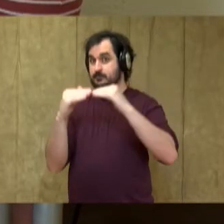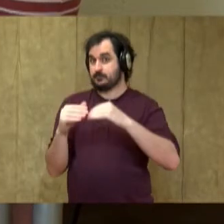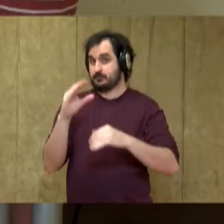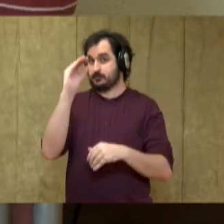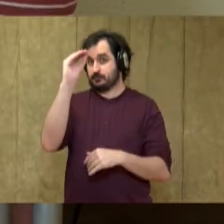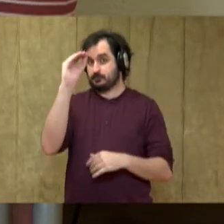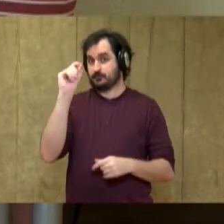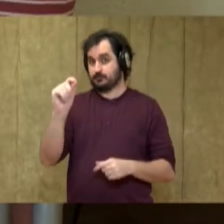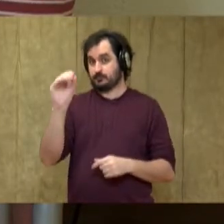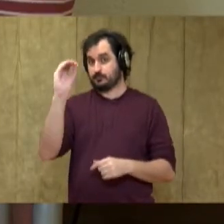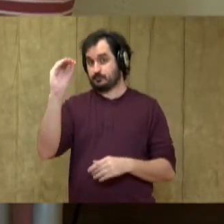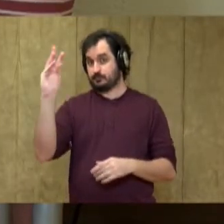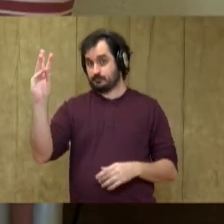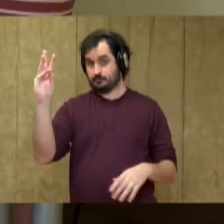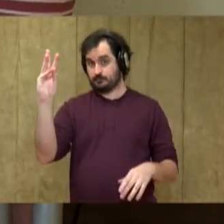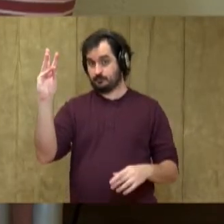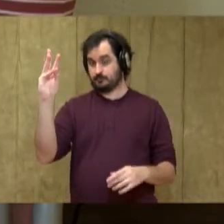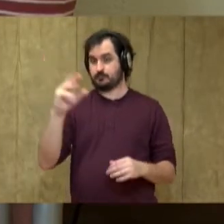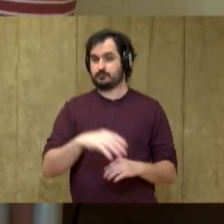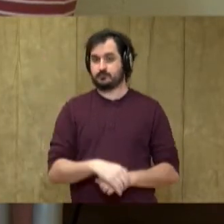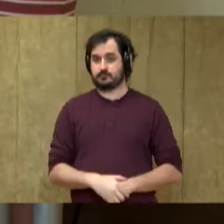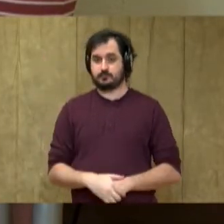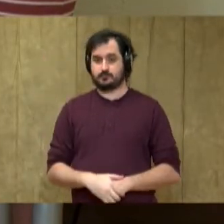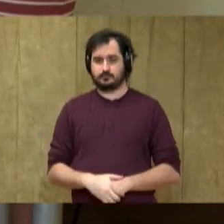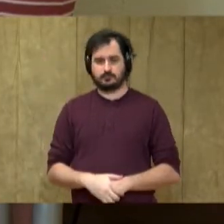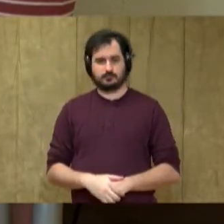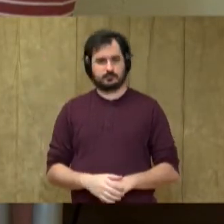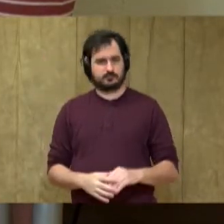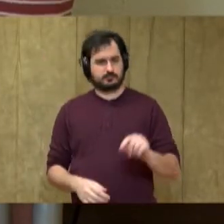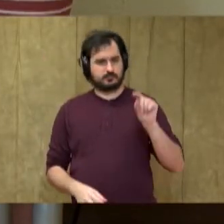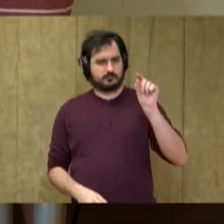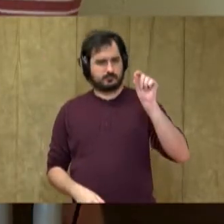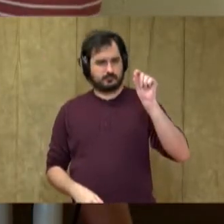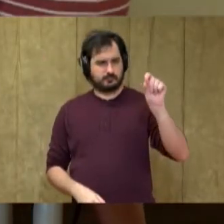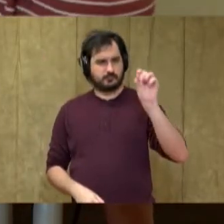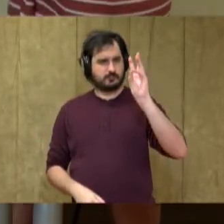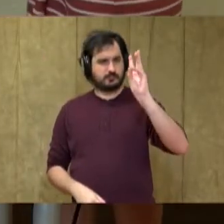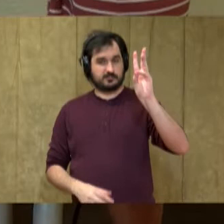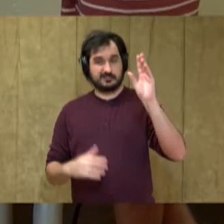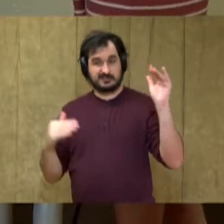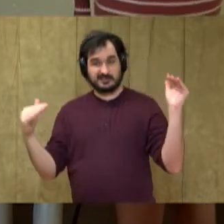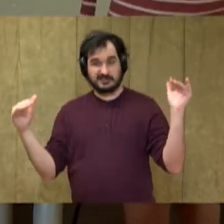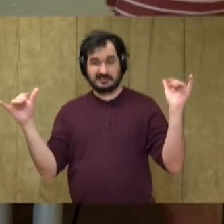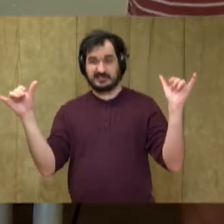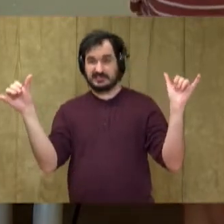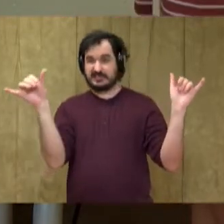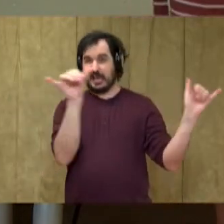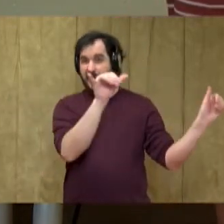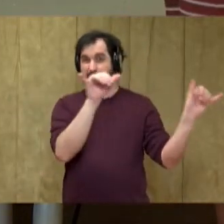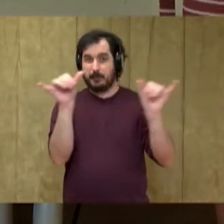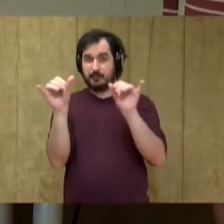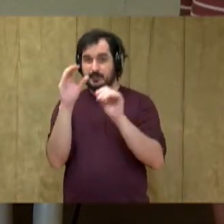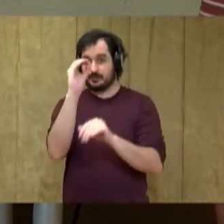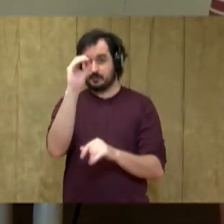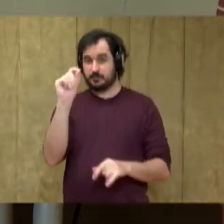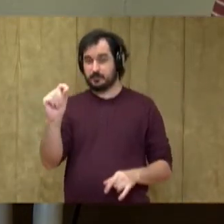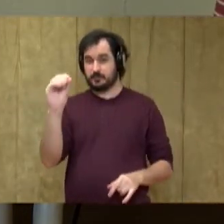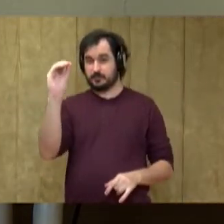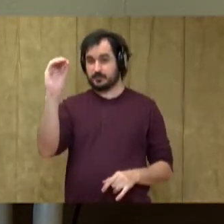6/100ths. Is 6/10ths the same as 6/100ths? Well, let's see.